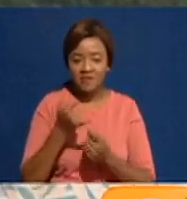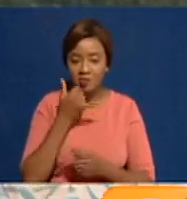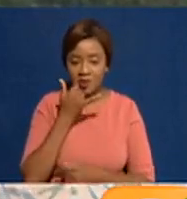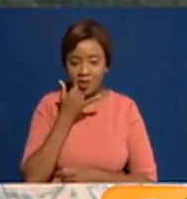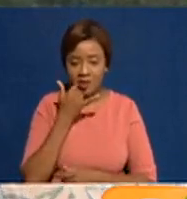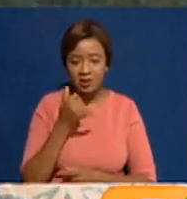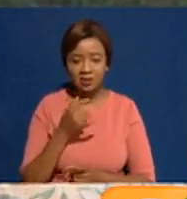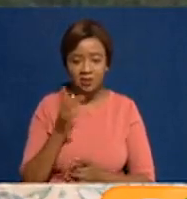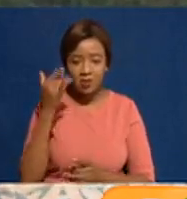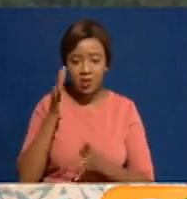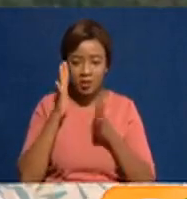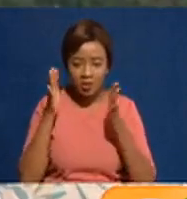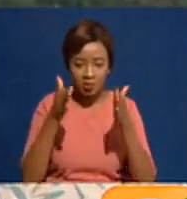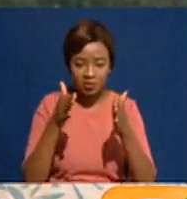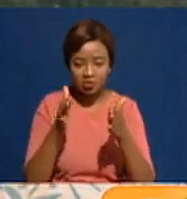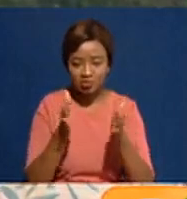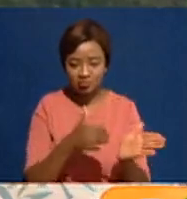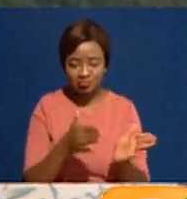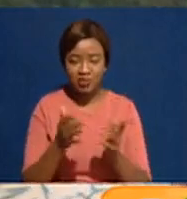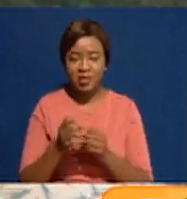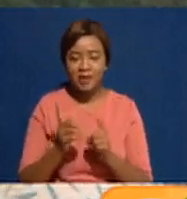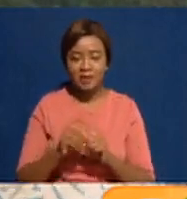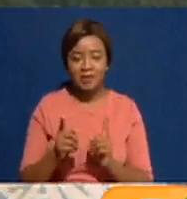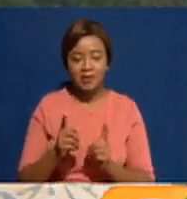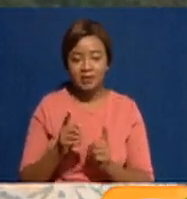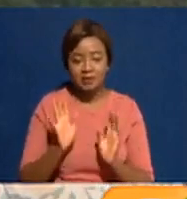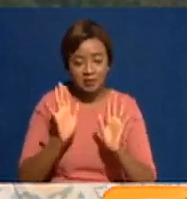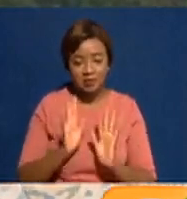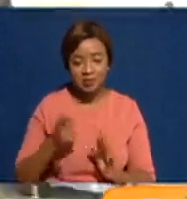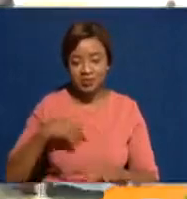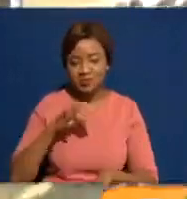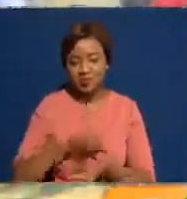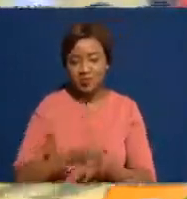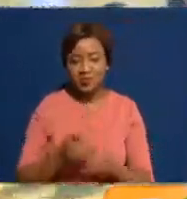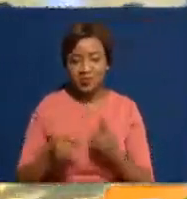lost concentration in some bits, but again, we just picked up the victory, and that's what's important to us.